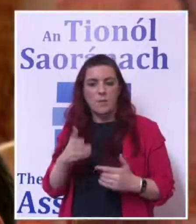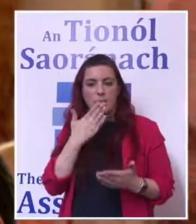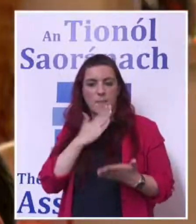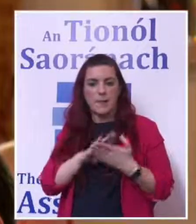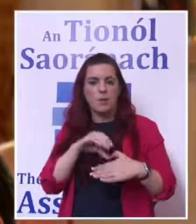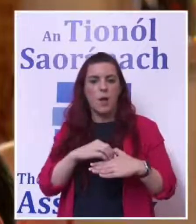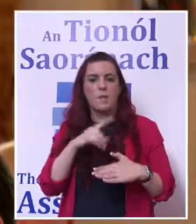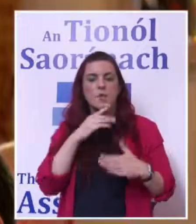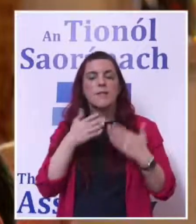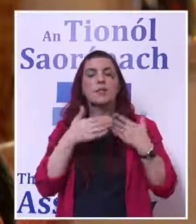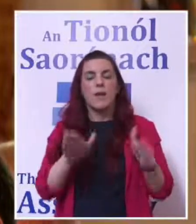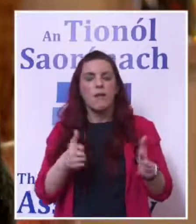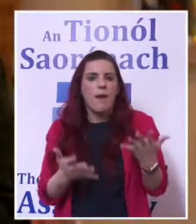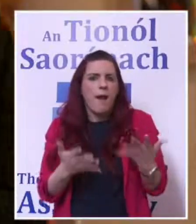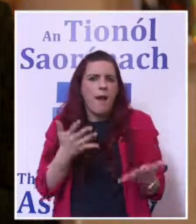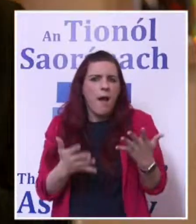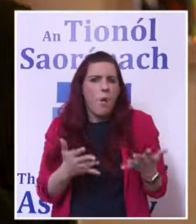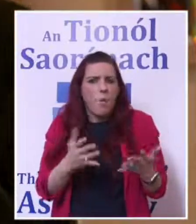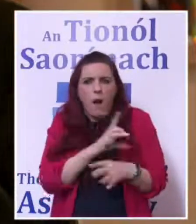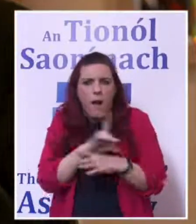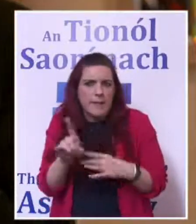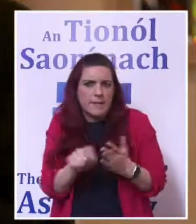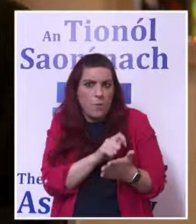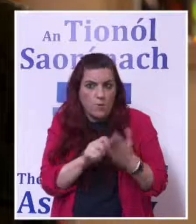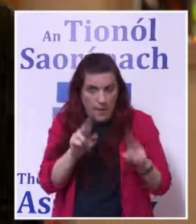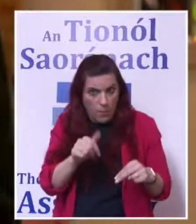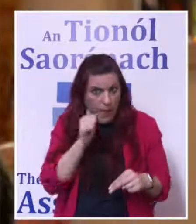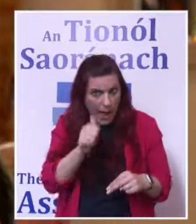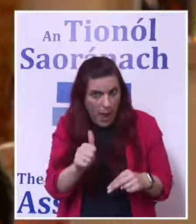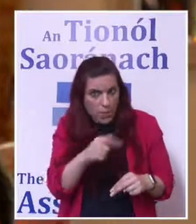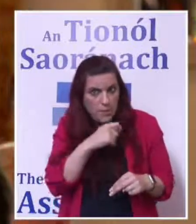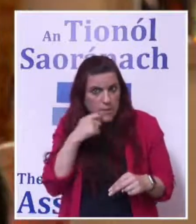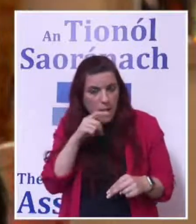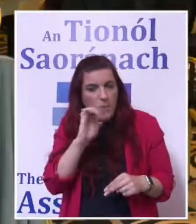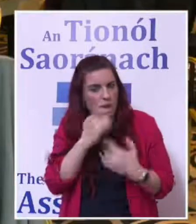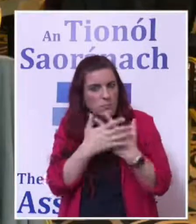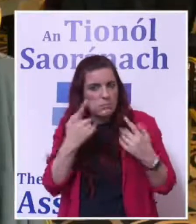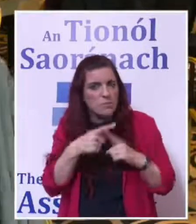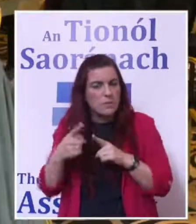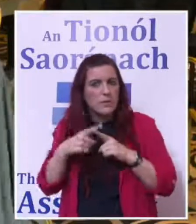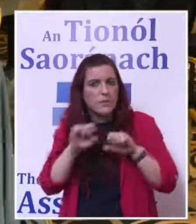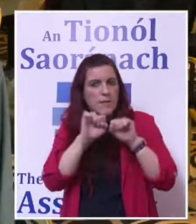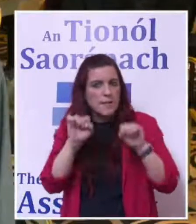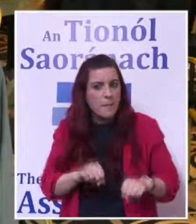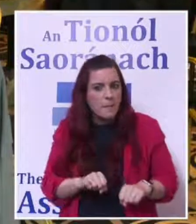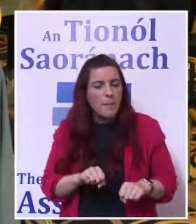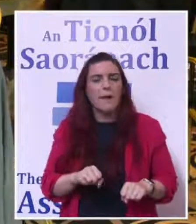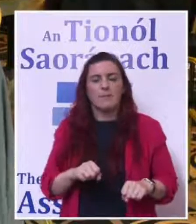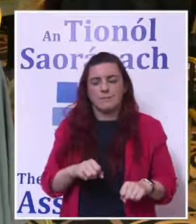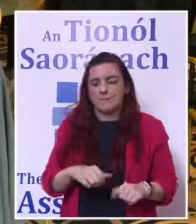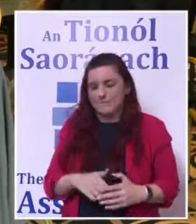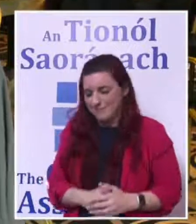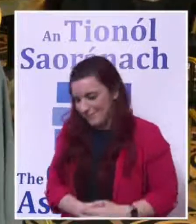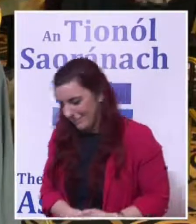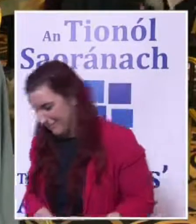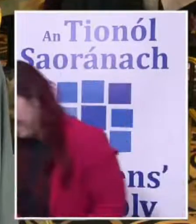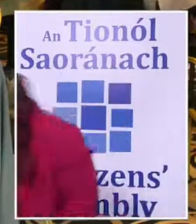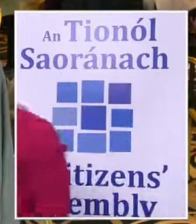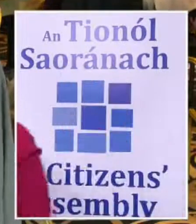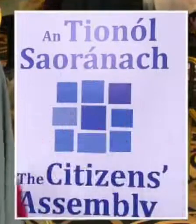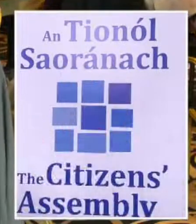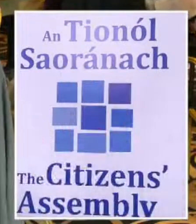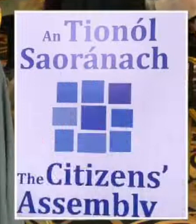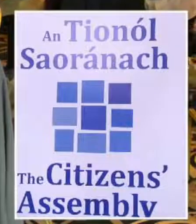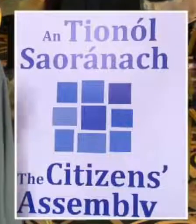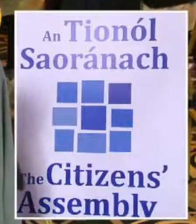general, how the vote is conducted, as I said, with the different systems that we have. Yeah, I don't gamble, so I can't. Yeah. I'm not aware of the industry, so I